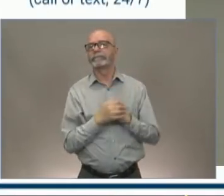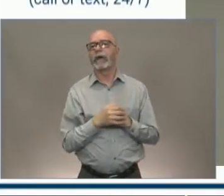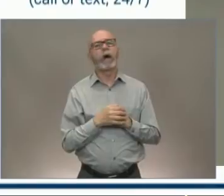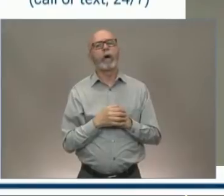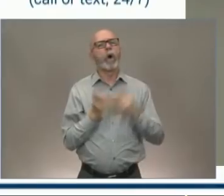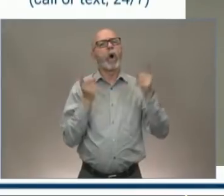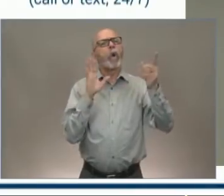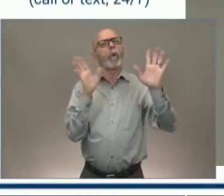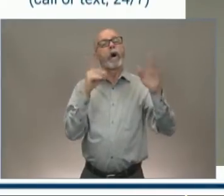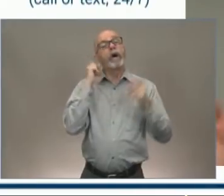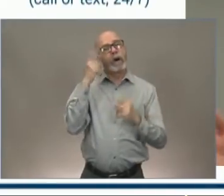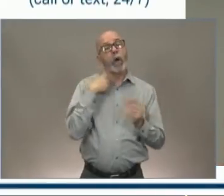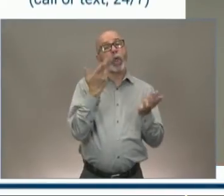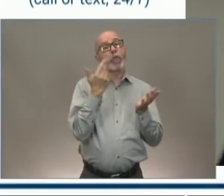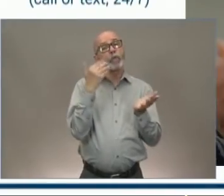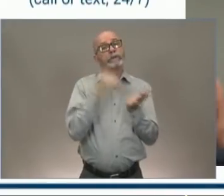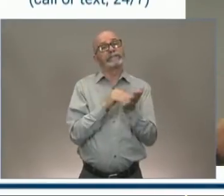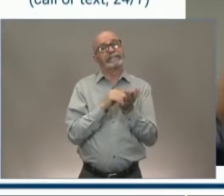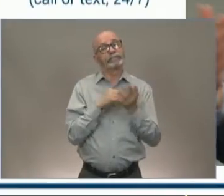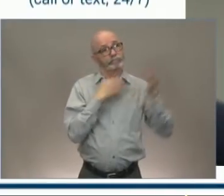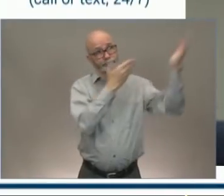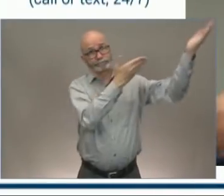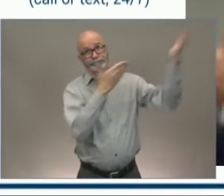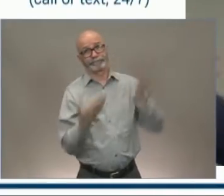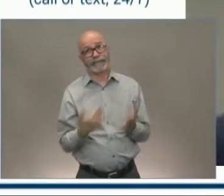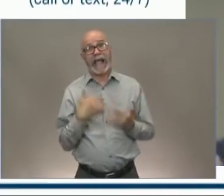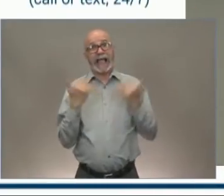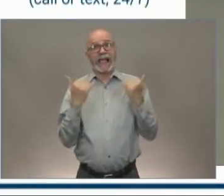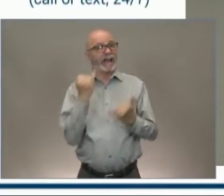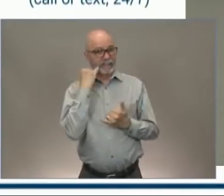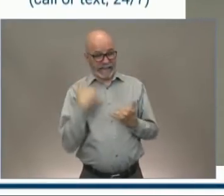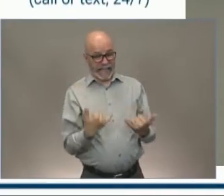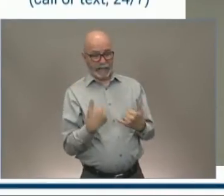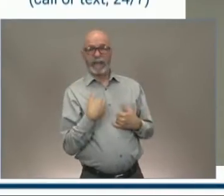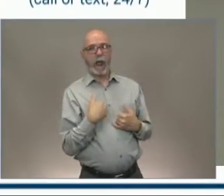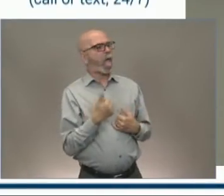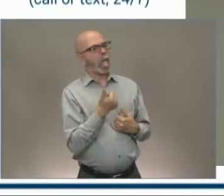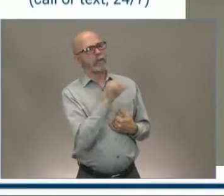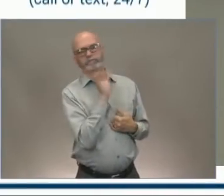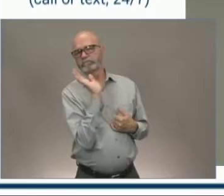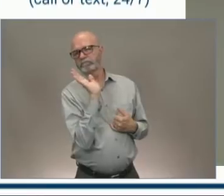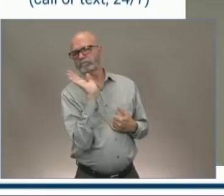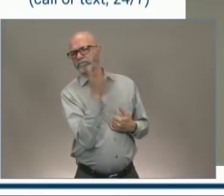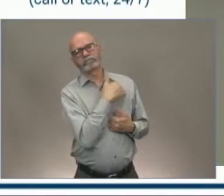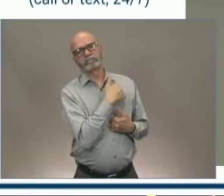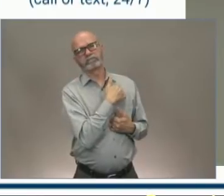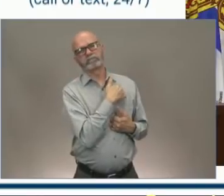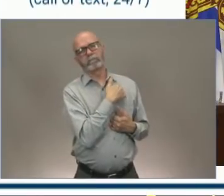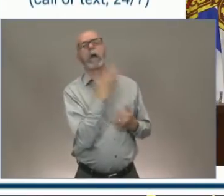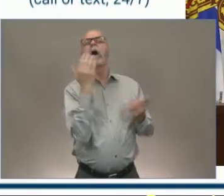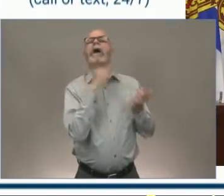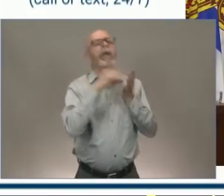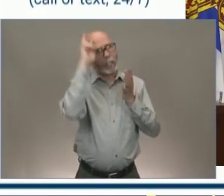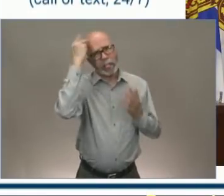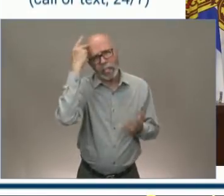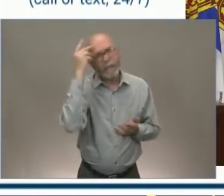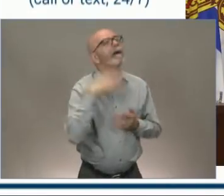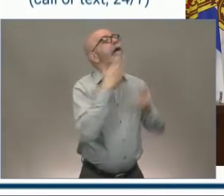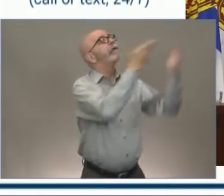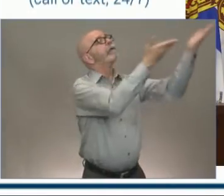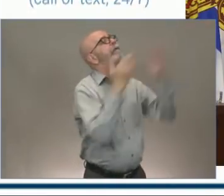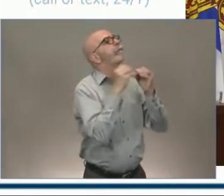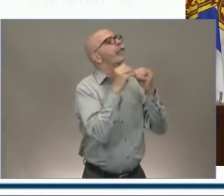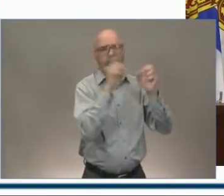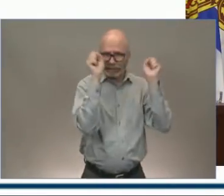no impact on later down the road when there's other further allotments of AstraZeneca vaccine. Next question will go to Tim Biscay with the